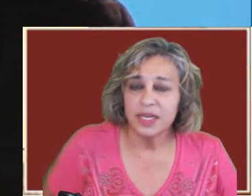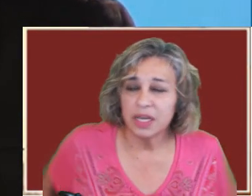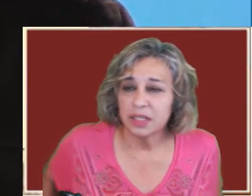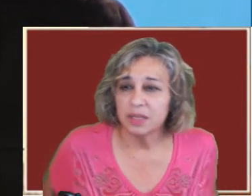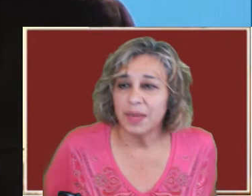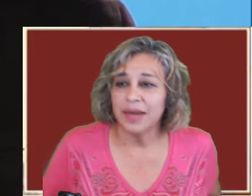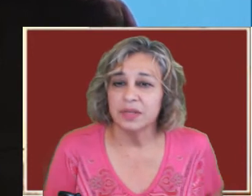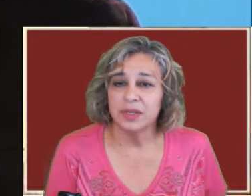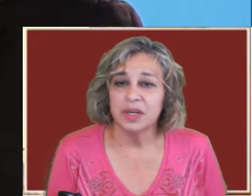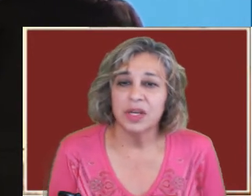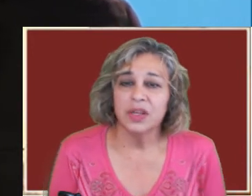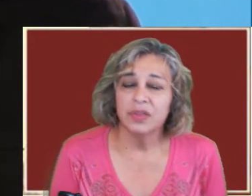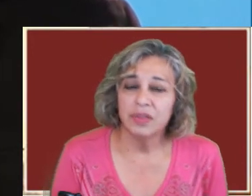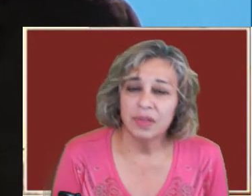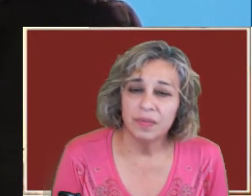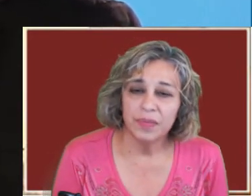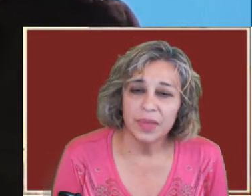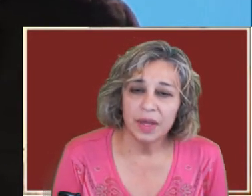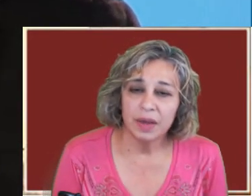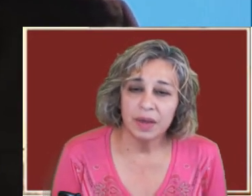he talks about,